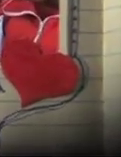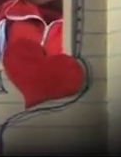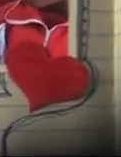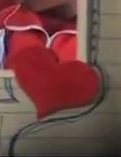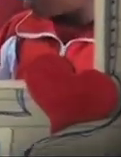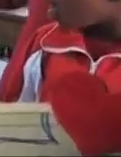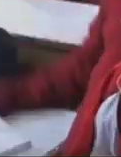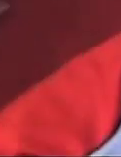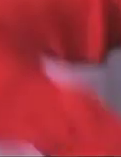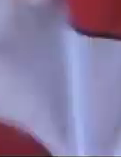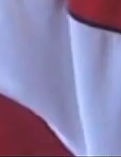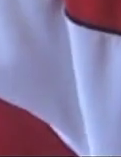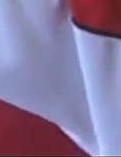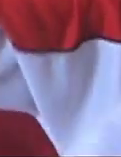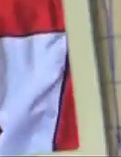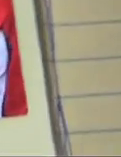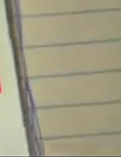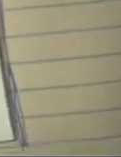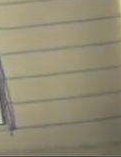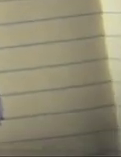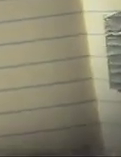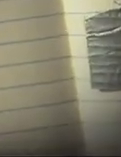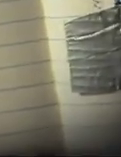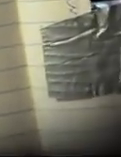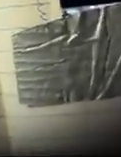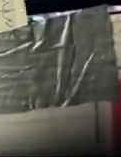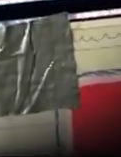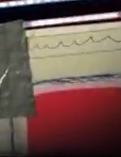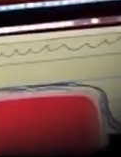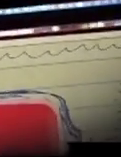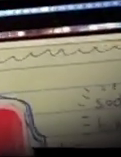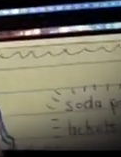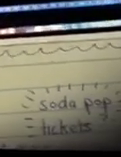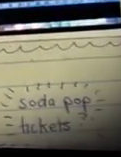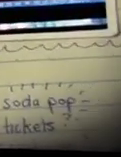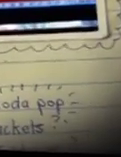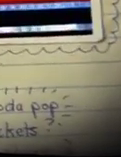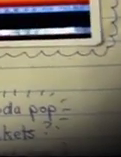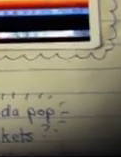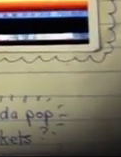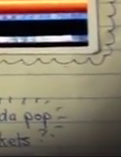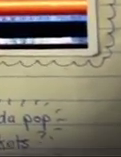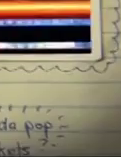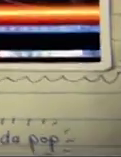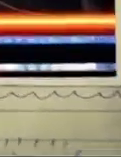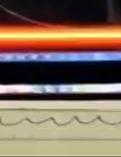and they can learn more from Edu Channel. They can see dramas.